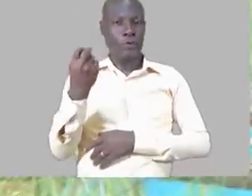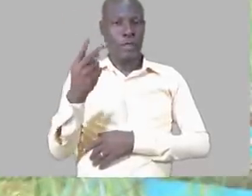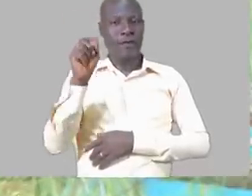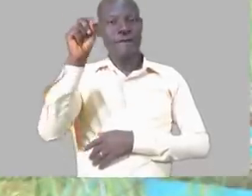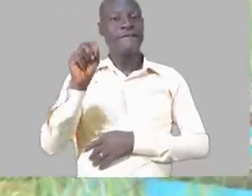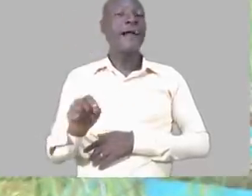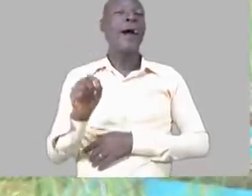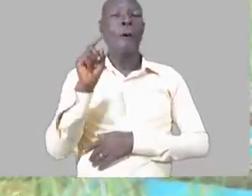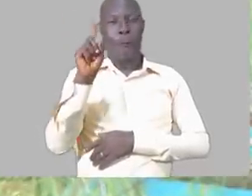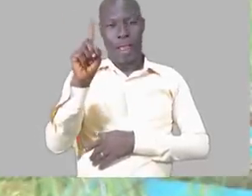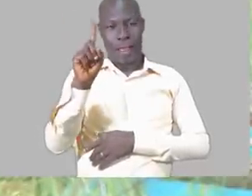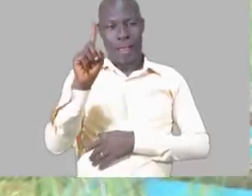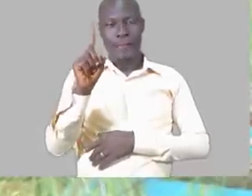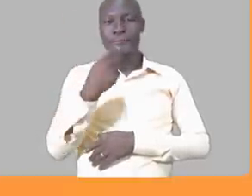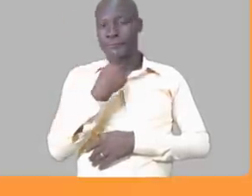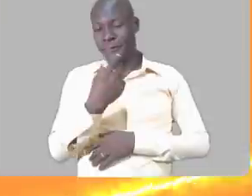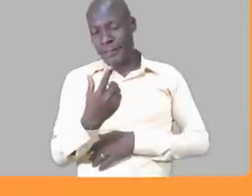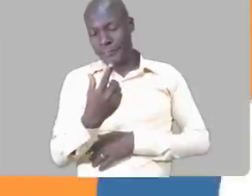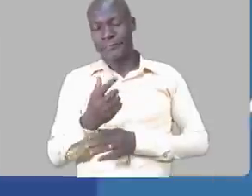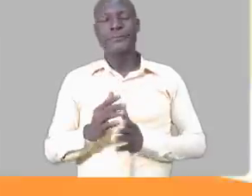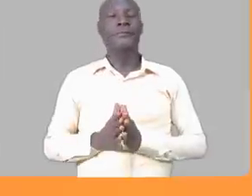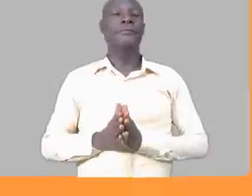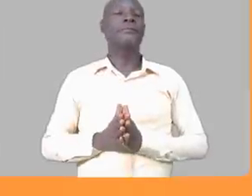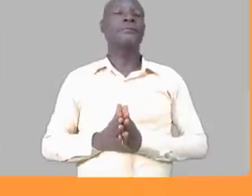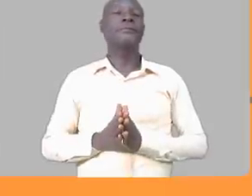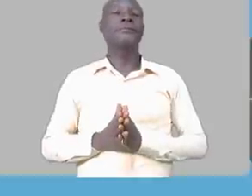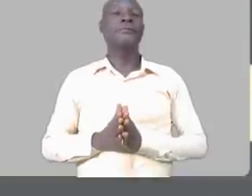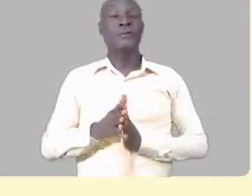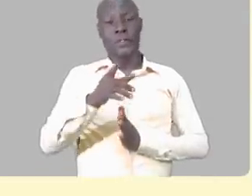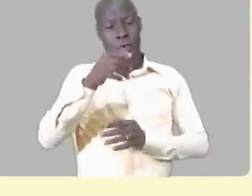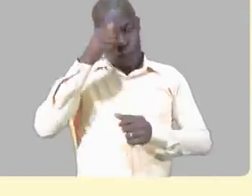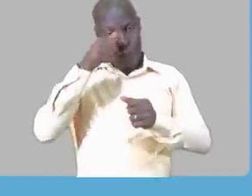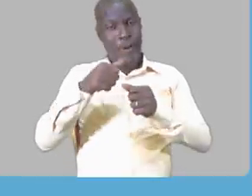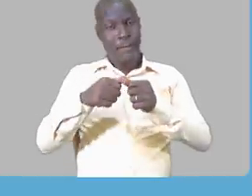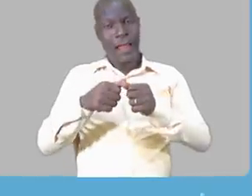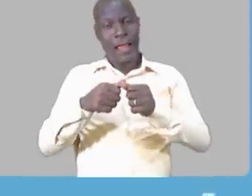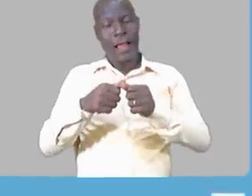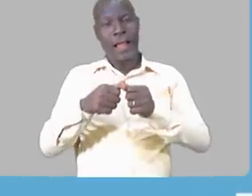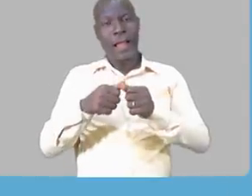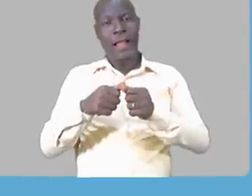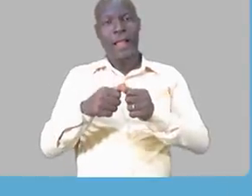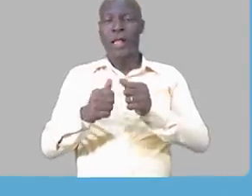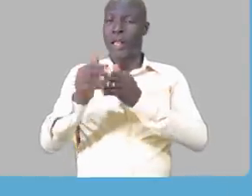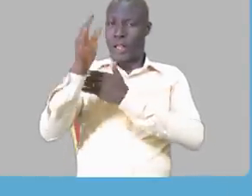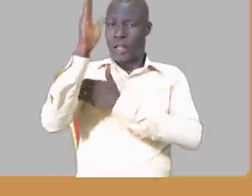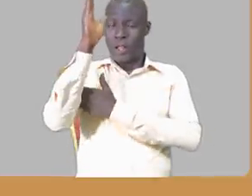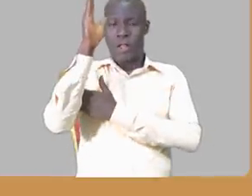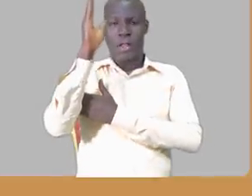12 and verse 1 wose na kai obofo ewo omranti